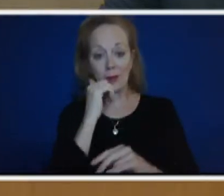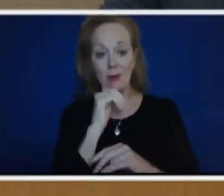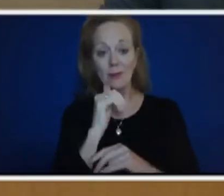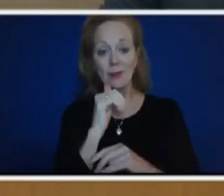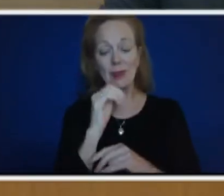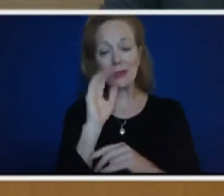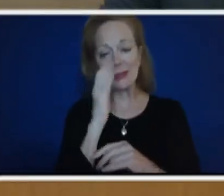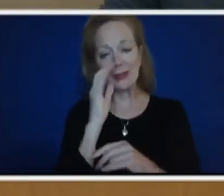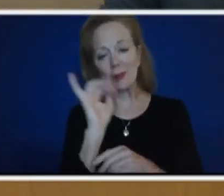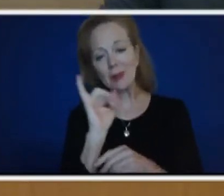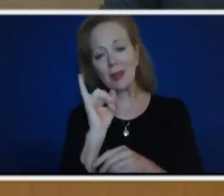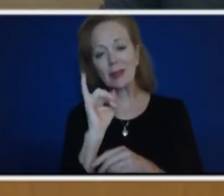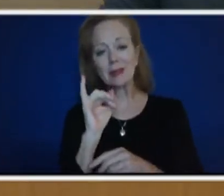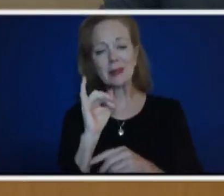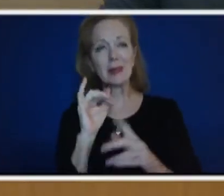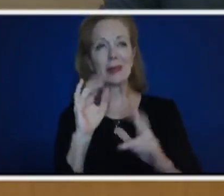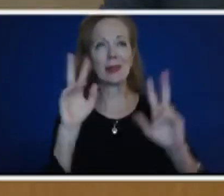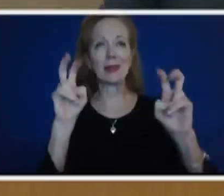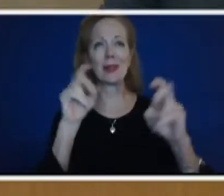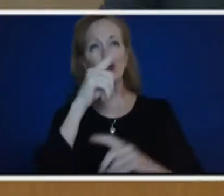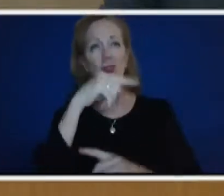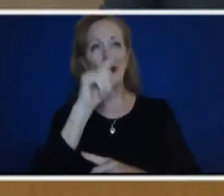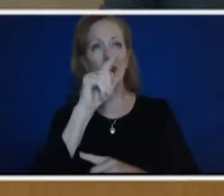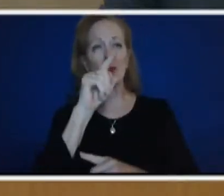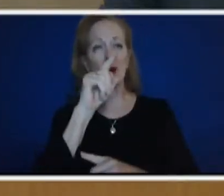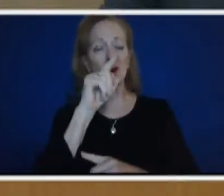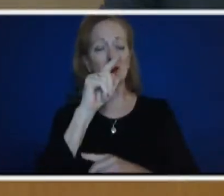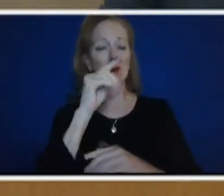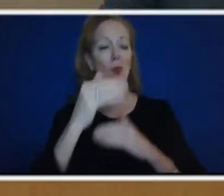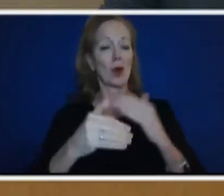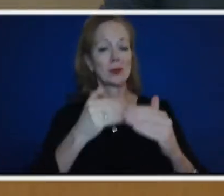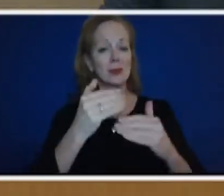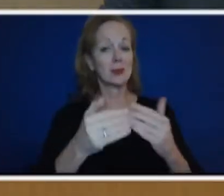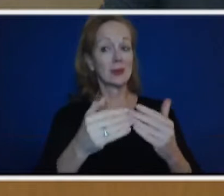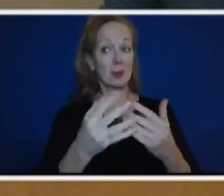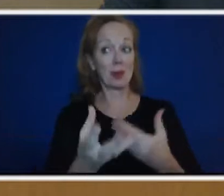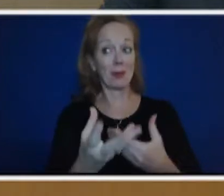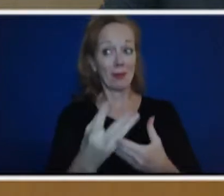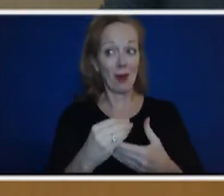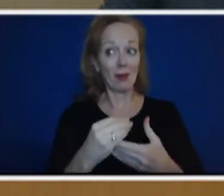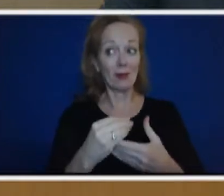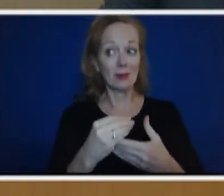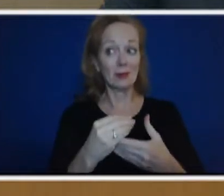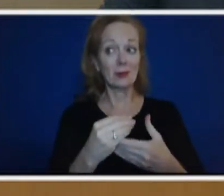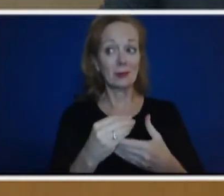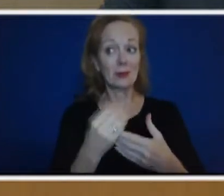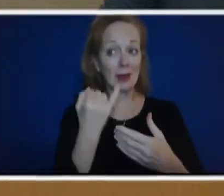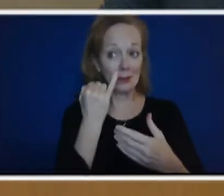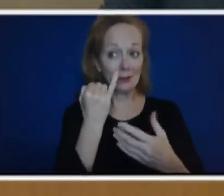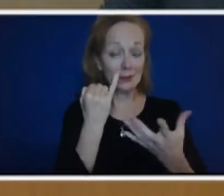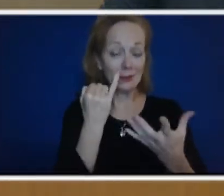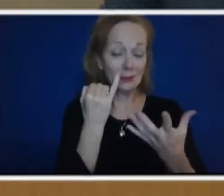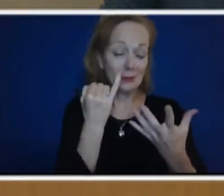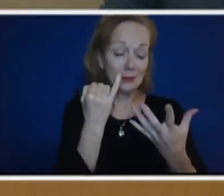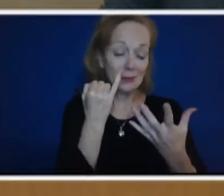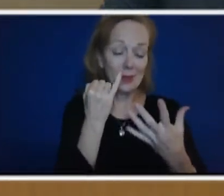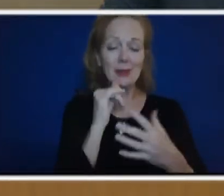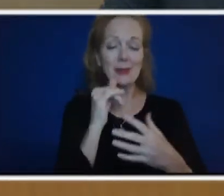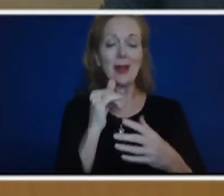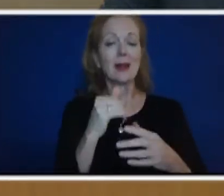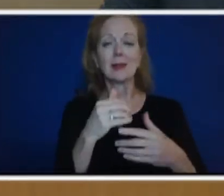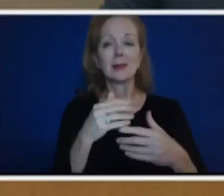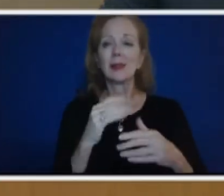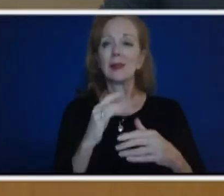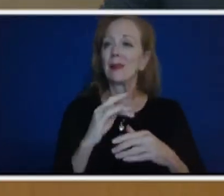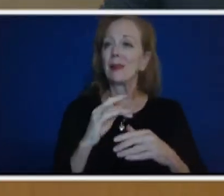seems as if it's a check the box process in order for us to participate, because it doesn't lend itself to a